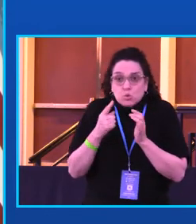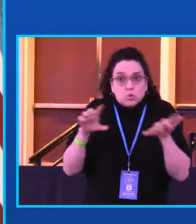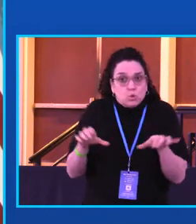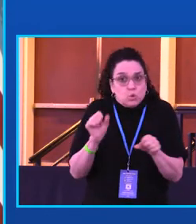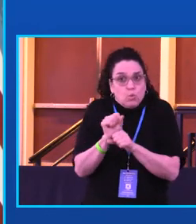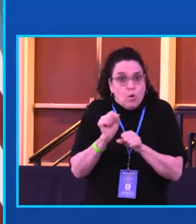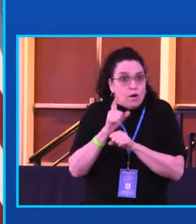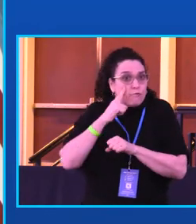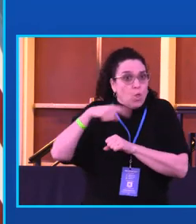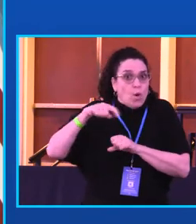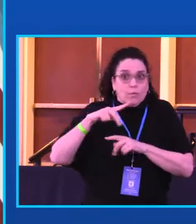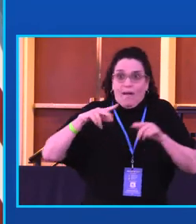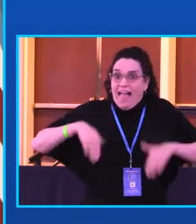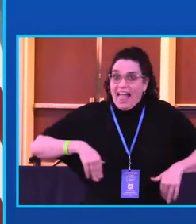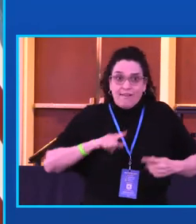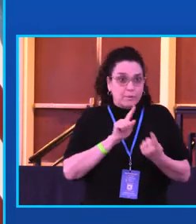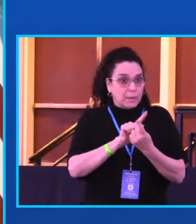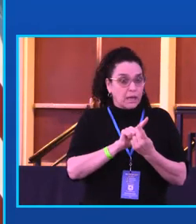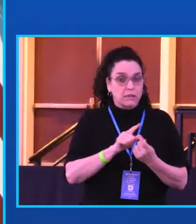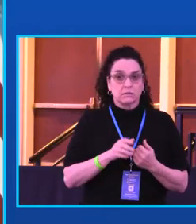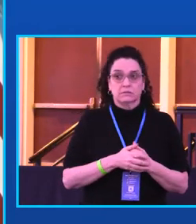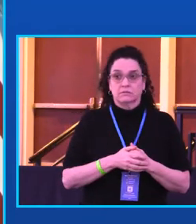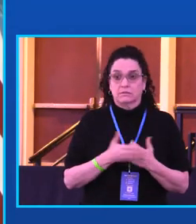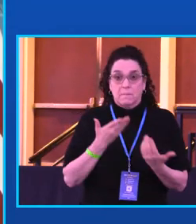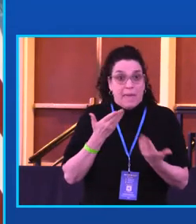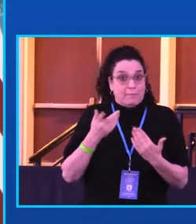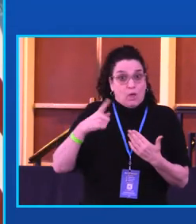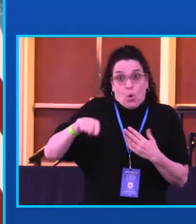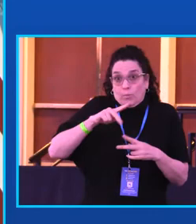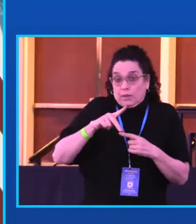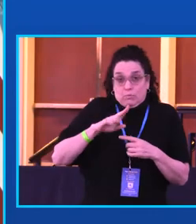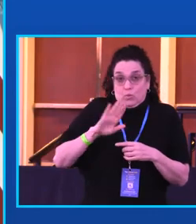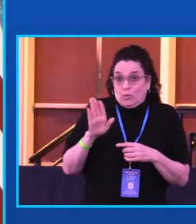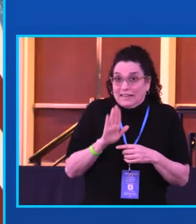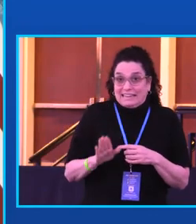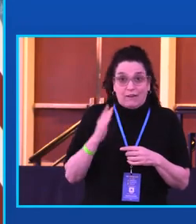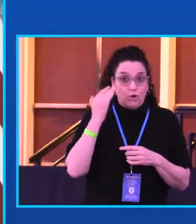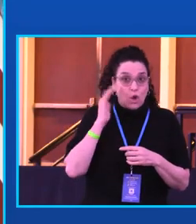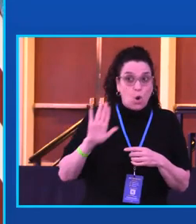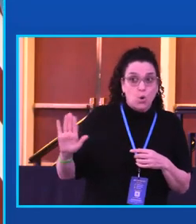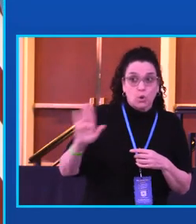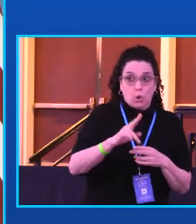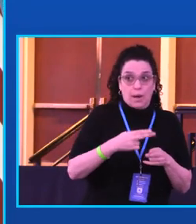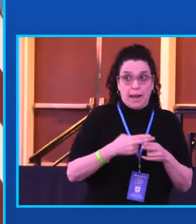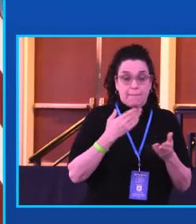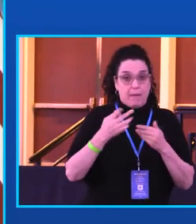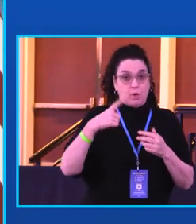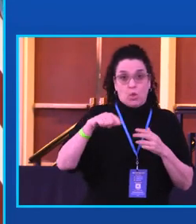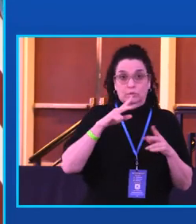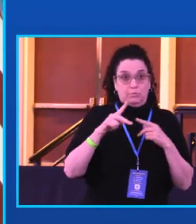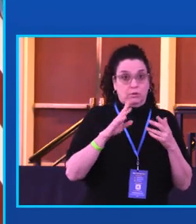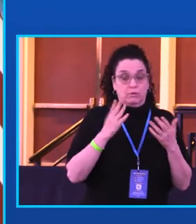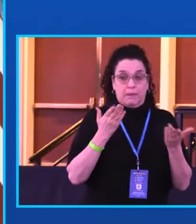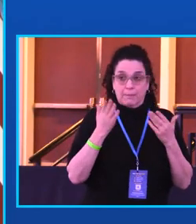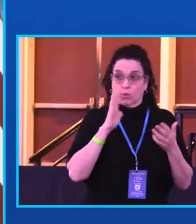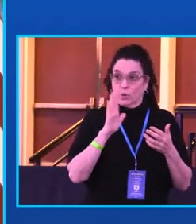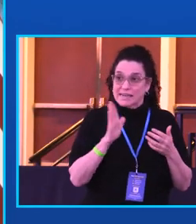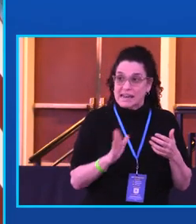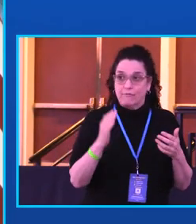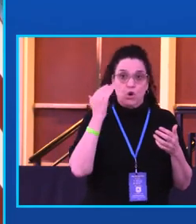do this work on behalf of people that may never know your names, may never know my name, but will